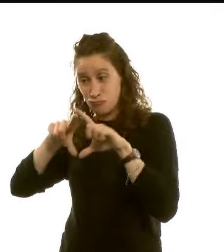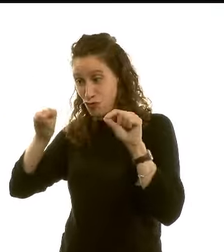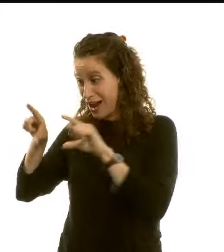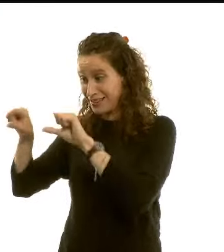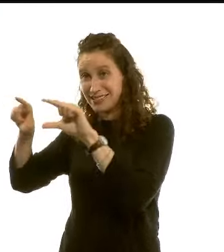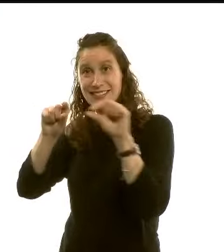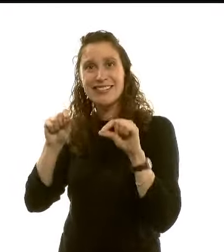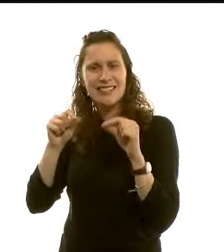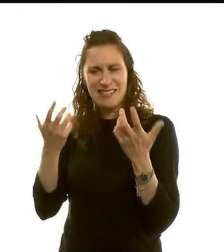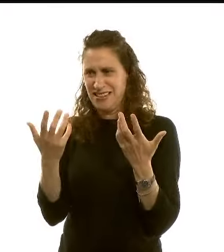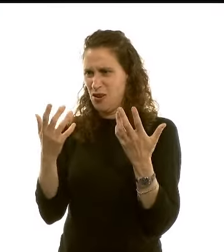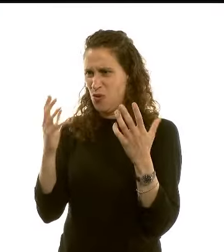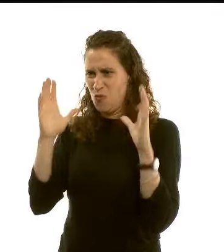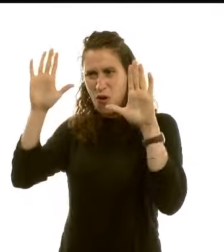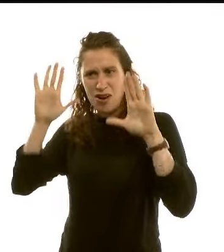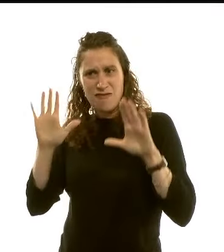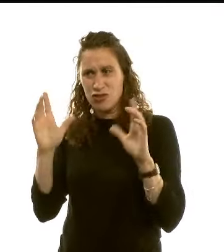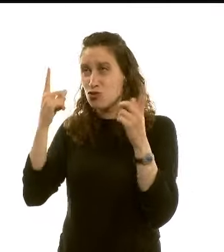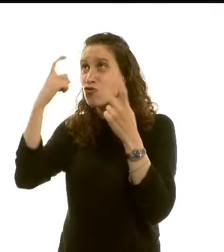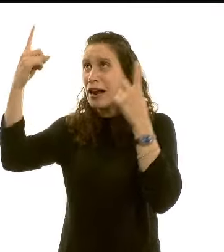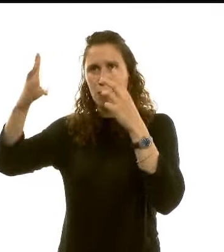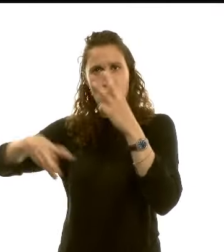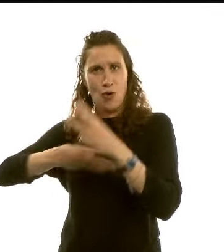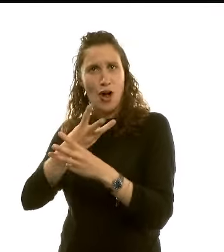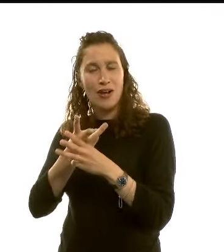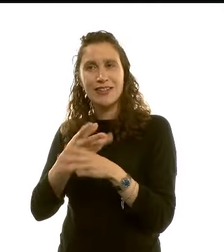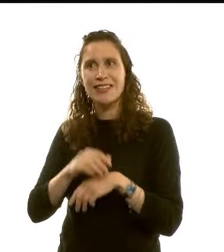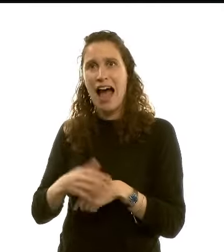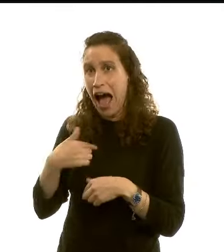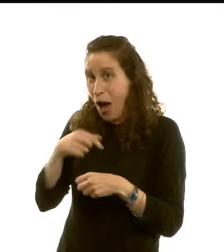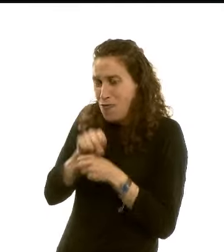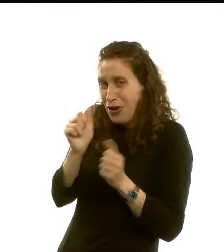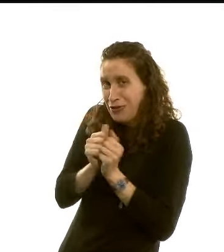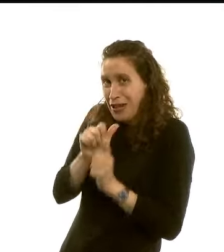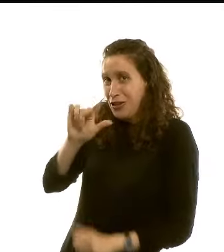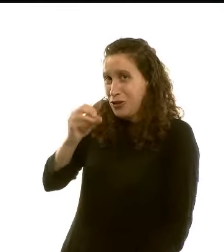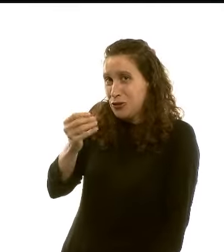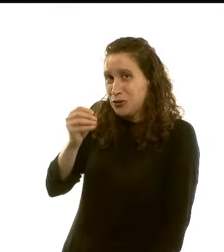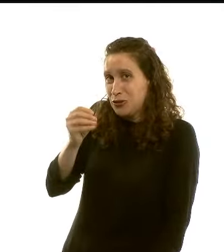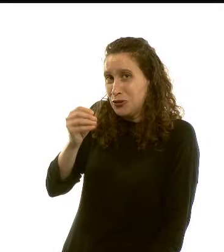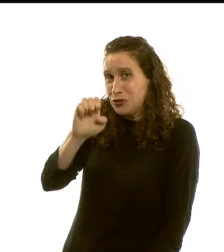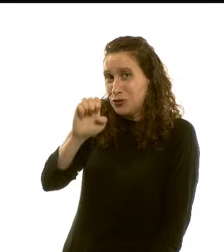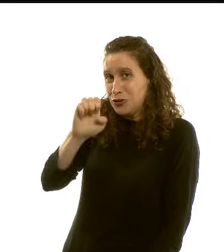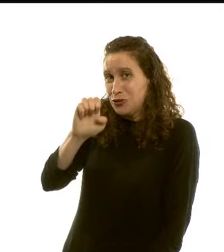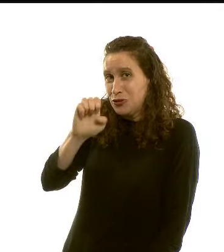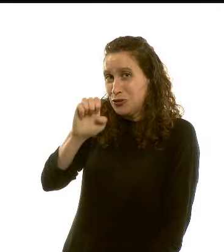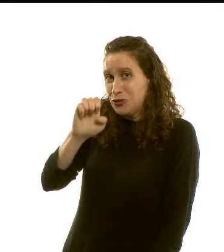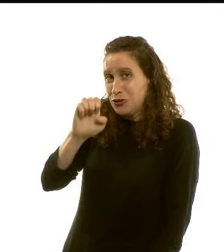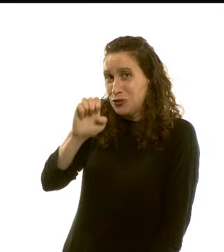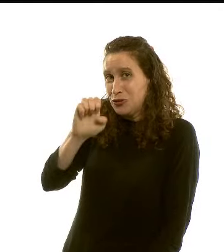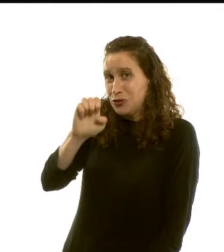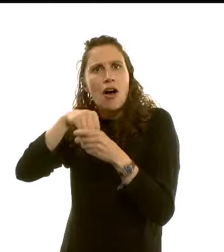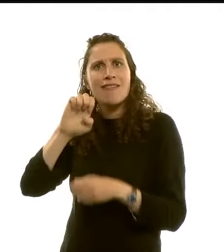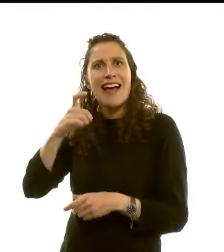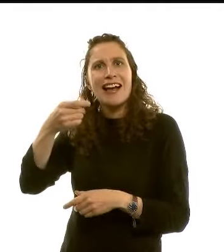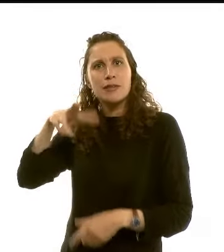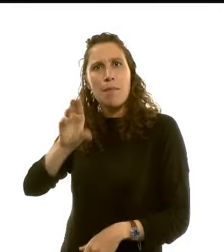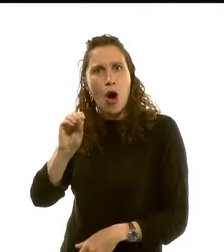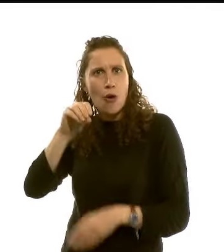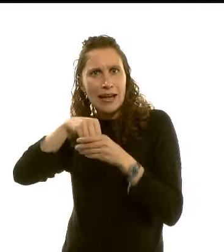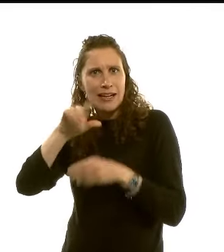kind of wonderful modular dream. I know, and working with the legend that is Joel McHale. That's a dream for me. I mean, you were the voice of Expo in LEGO